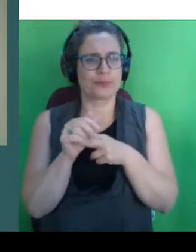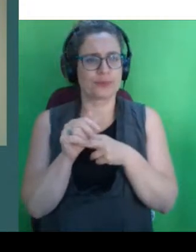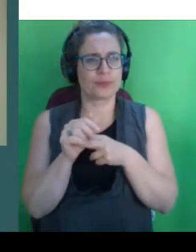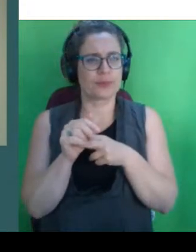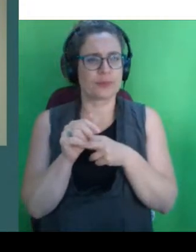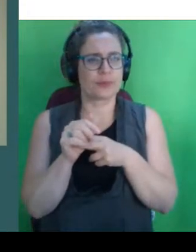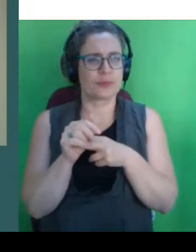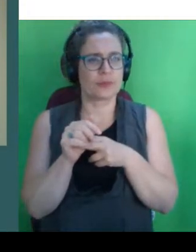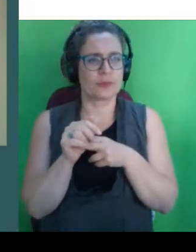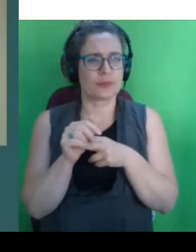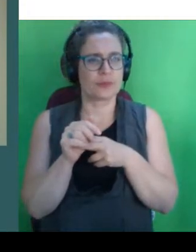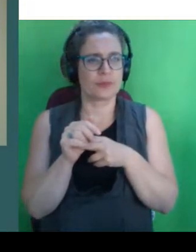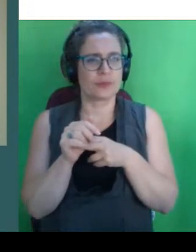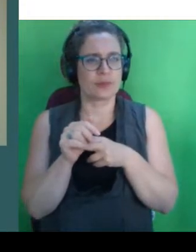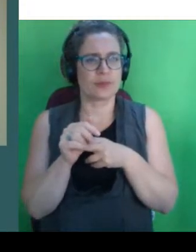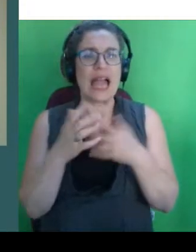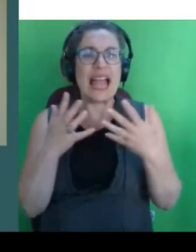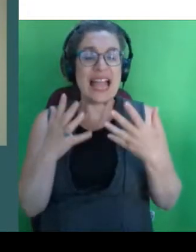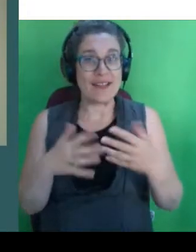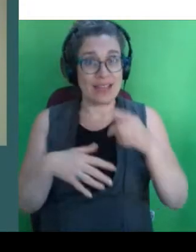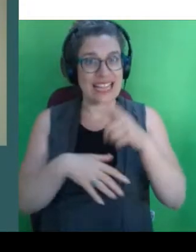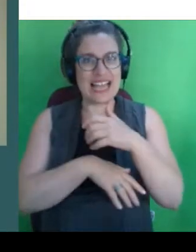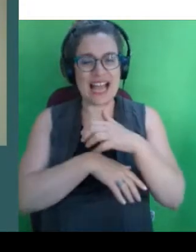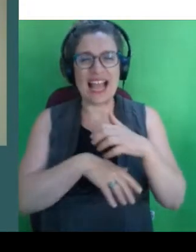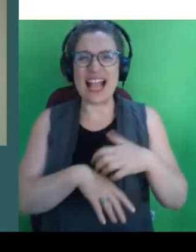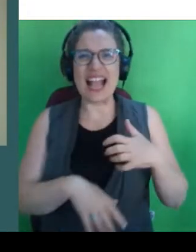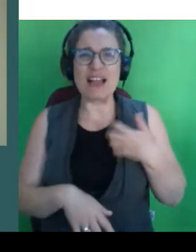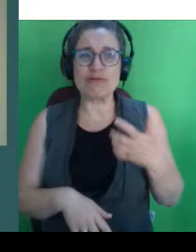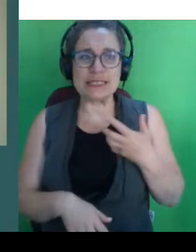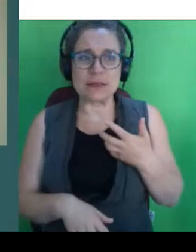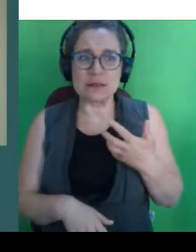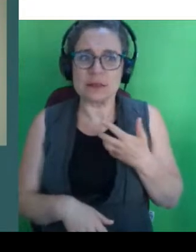if it's going to be an irritant, so I don't know, but